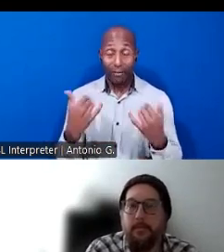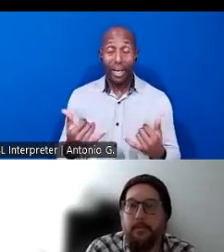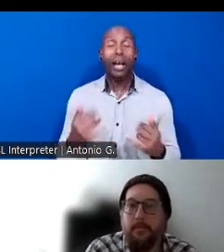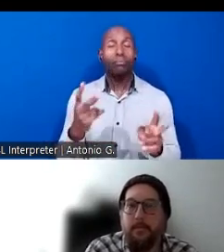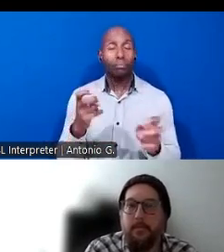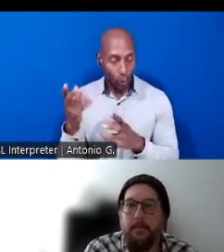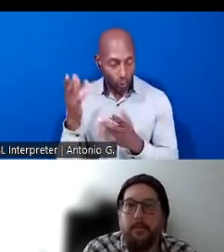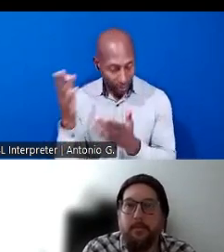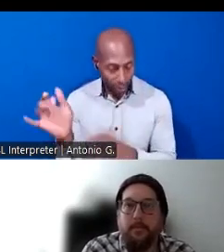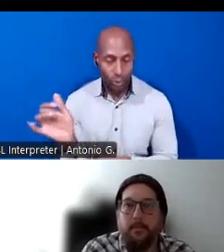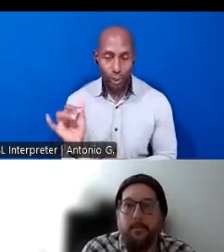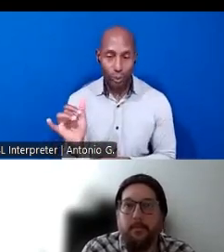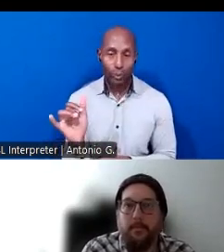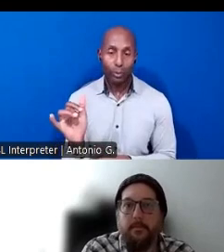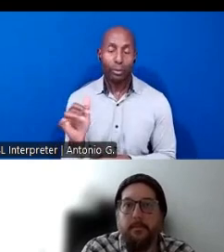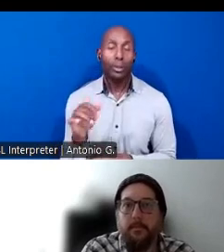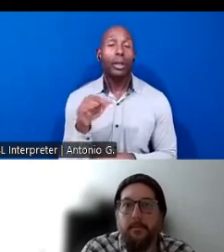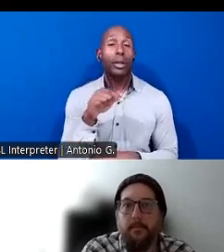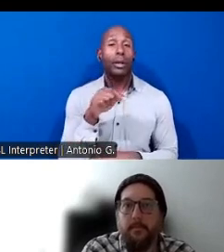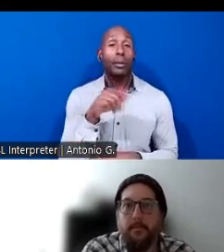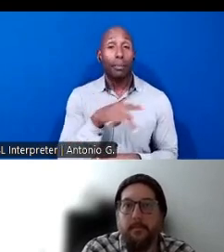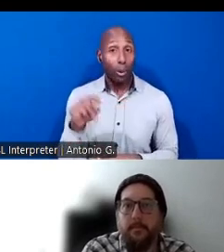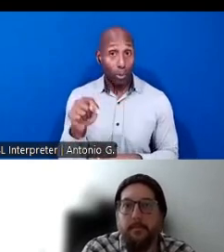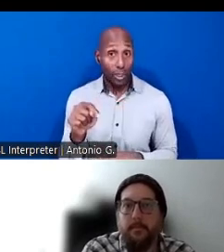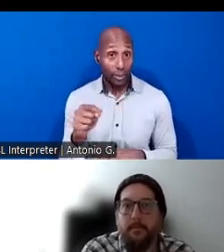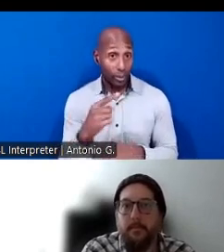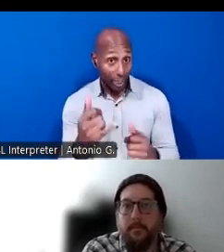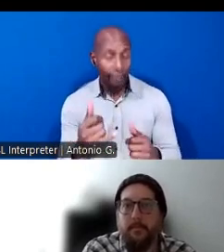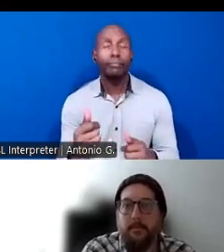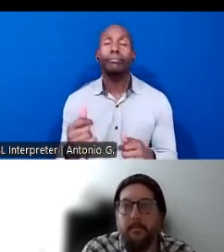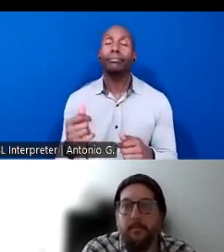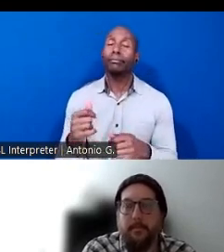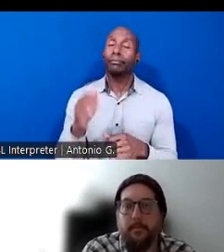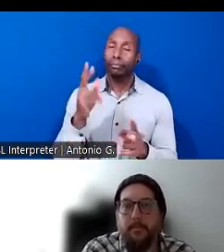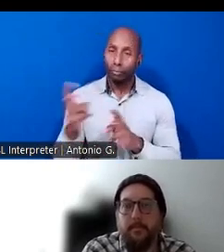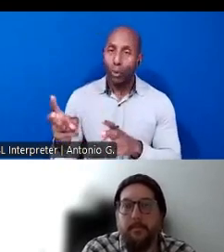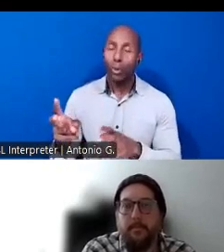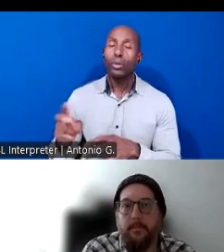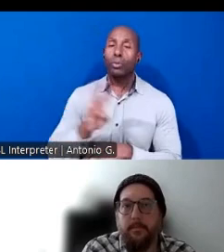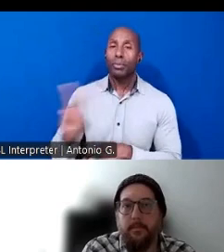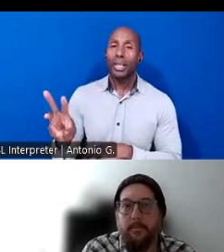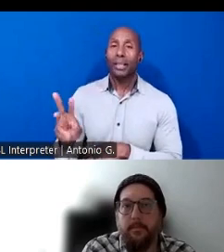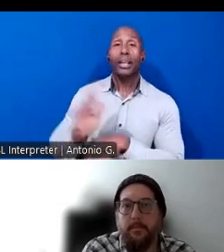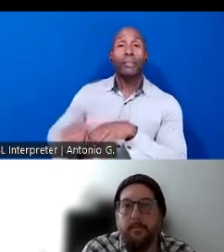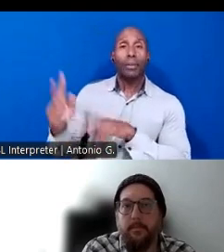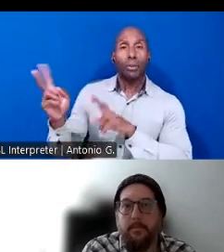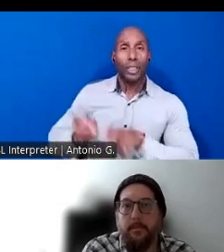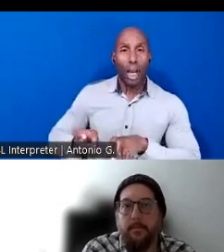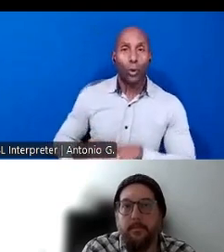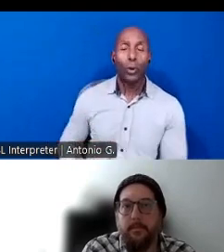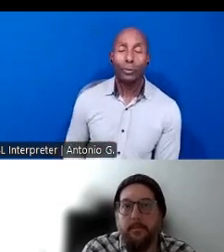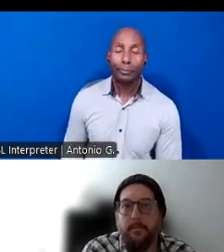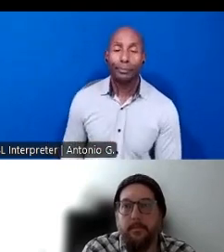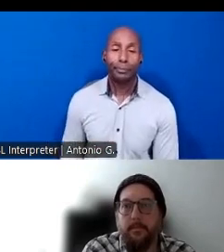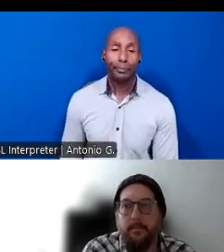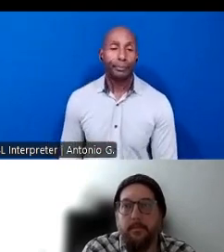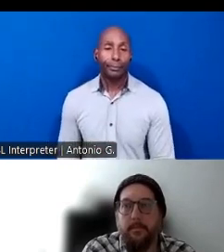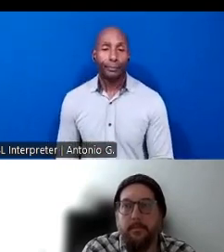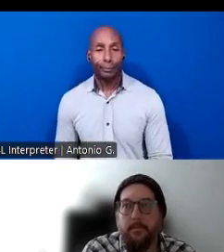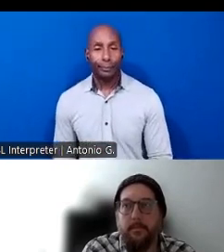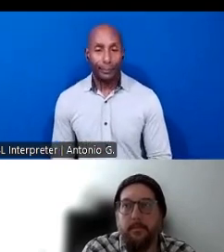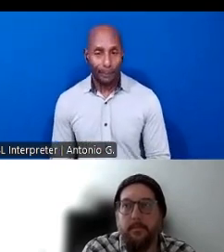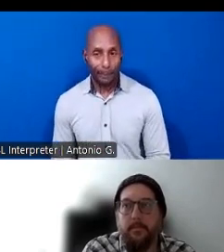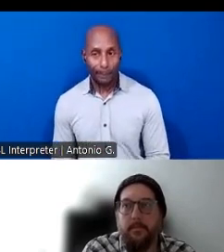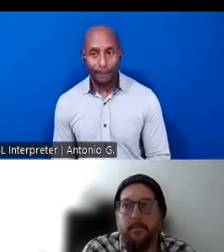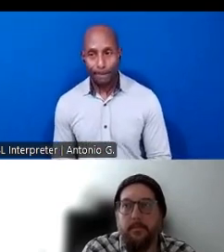of the resources and information will be available on our website. And it is not the only opportunity for